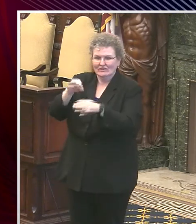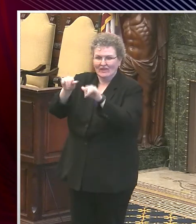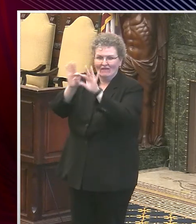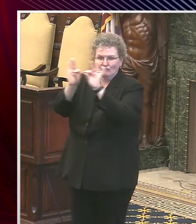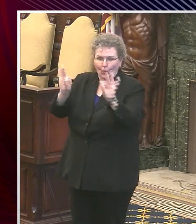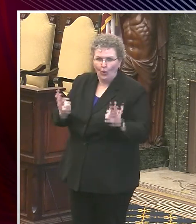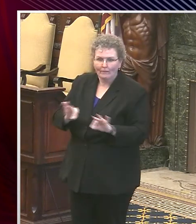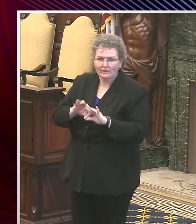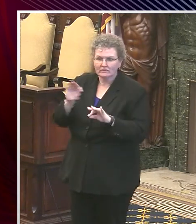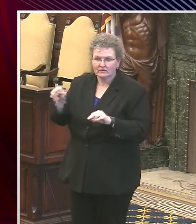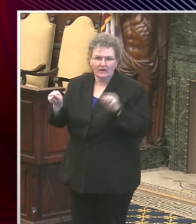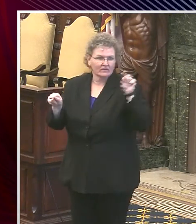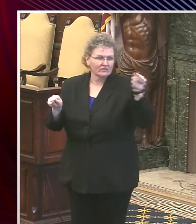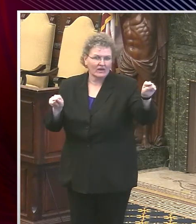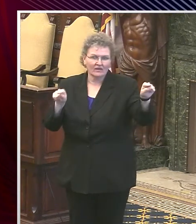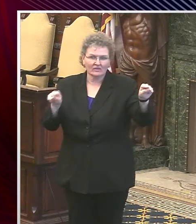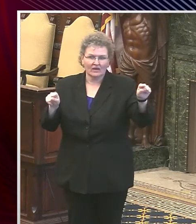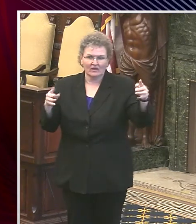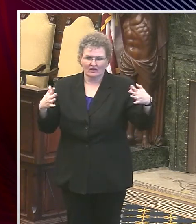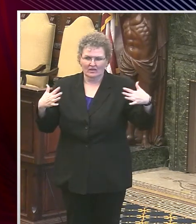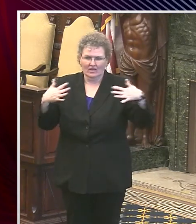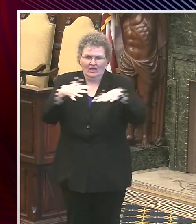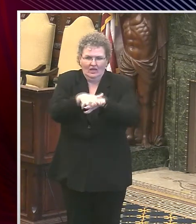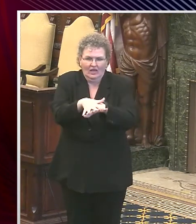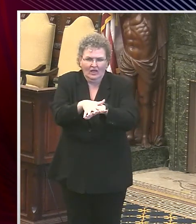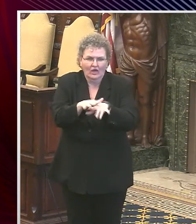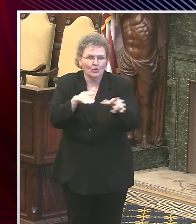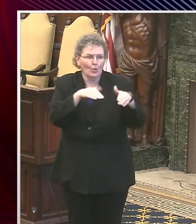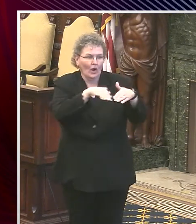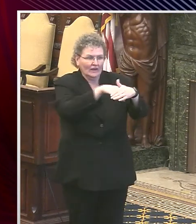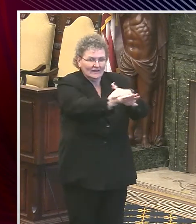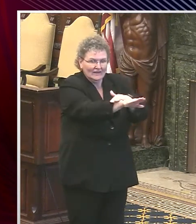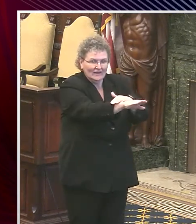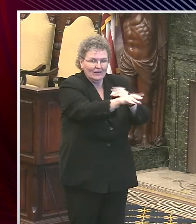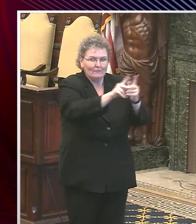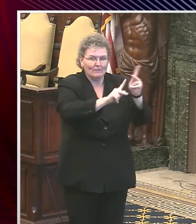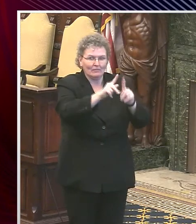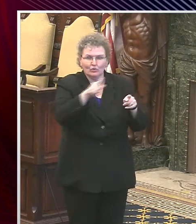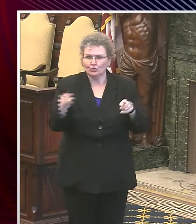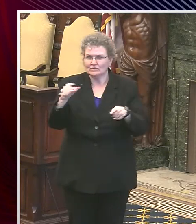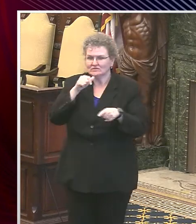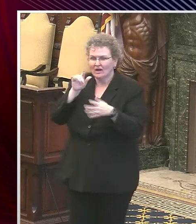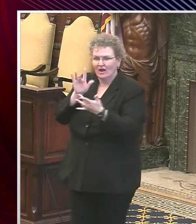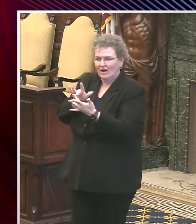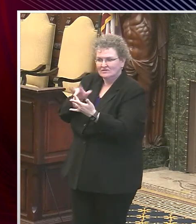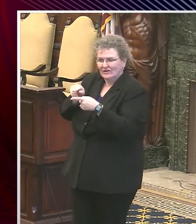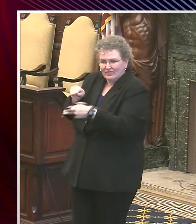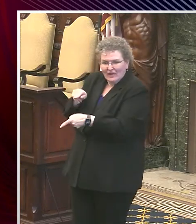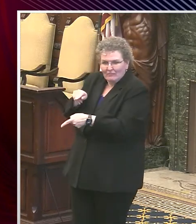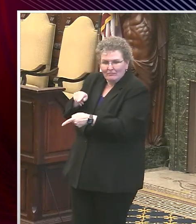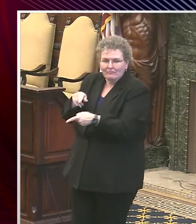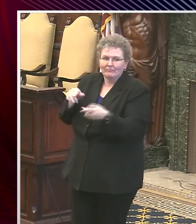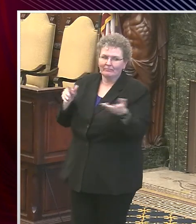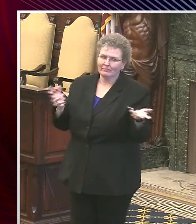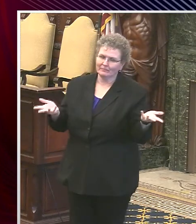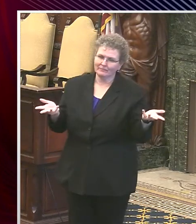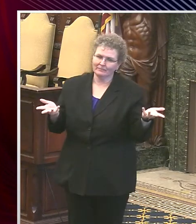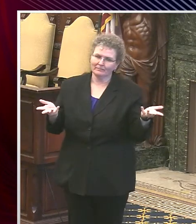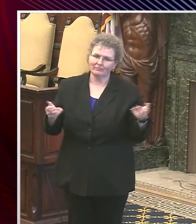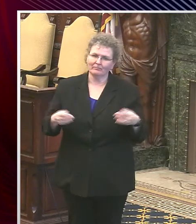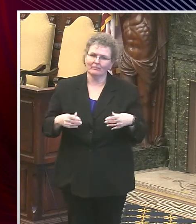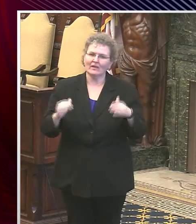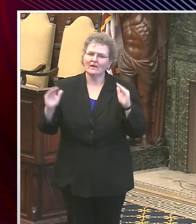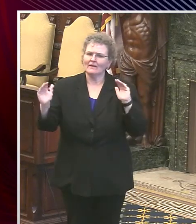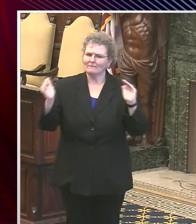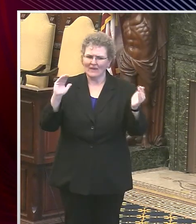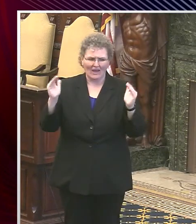it clear that, the walk-up clinic was reaching people, who you did not currently know were interested? We haven't done that data match.